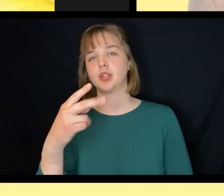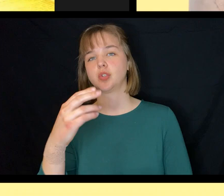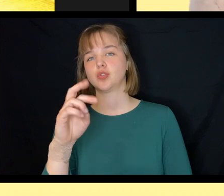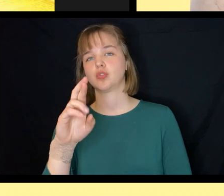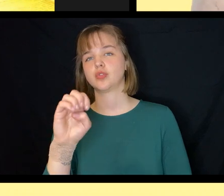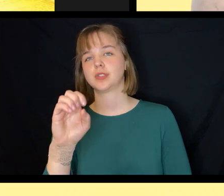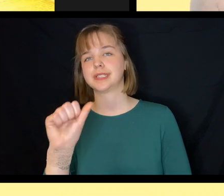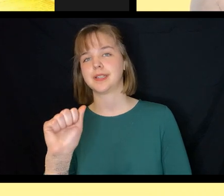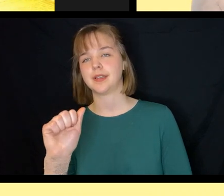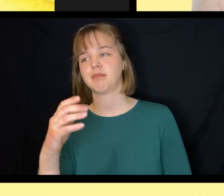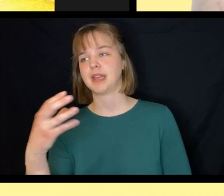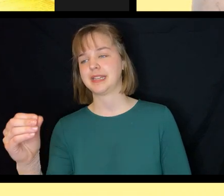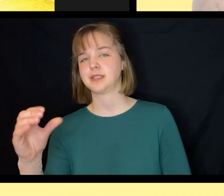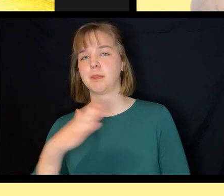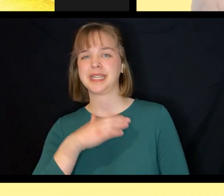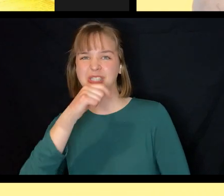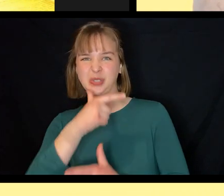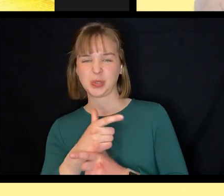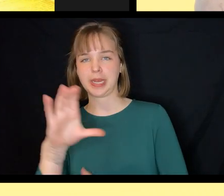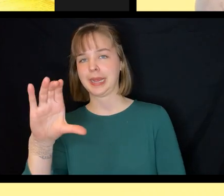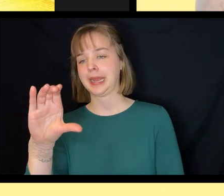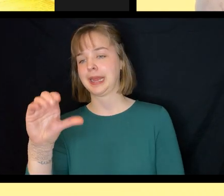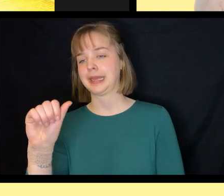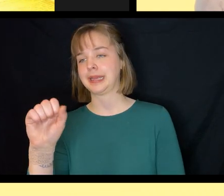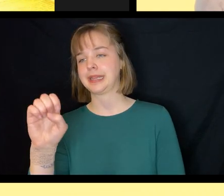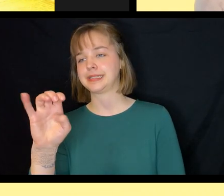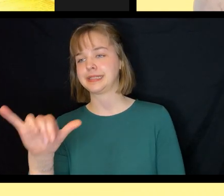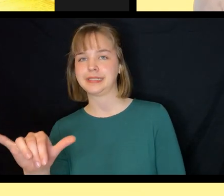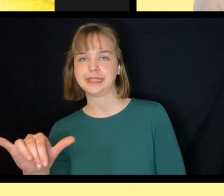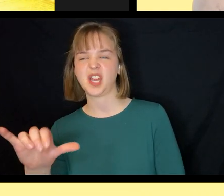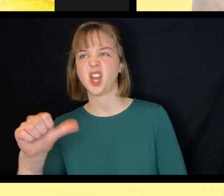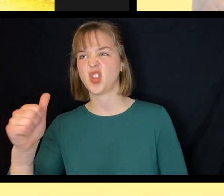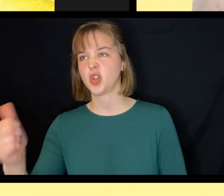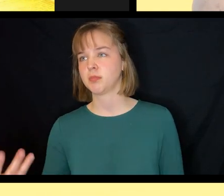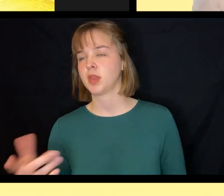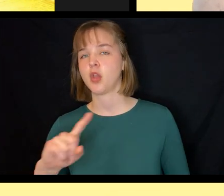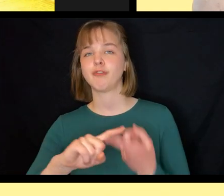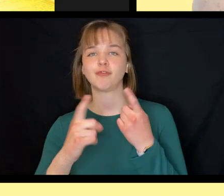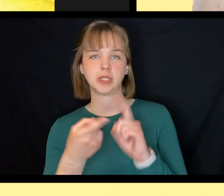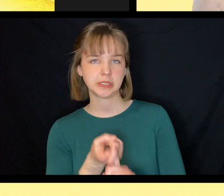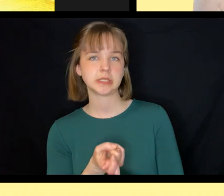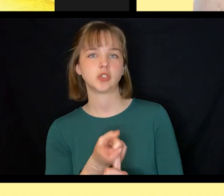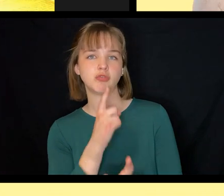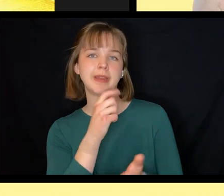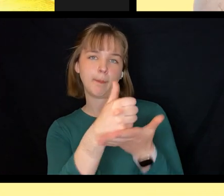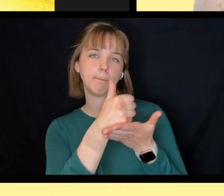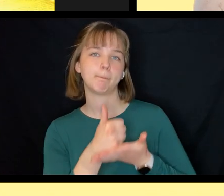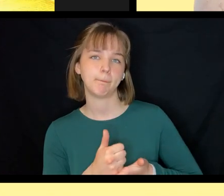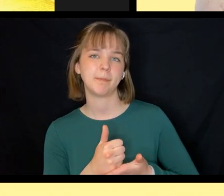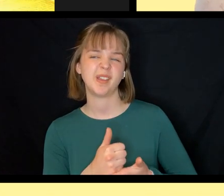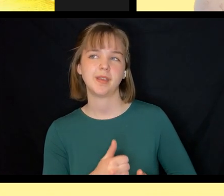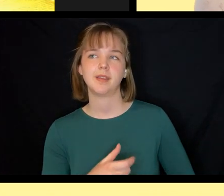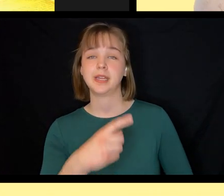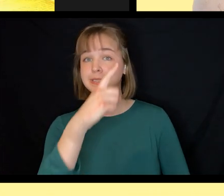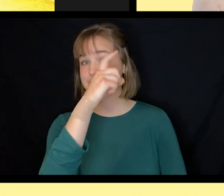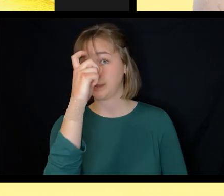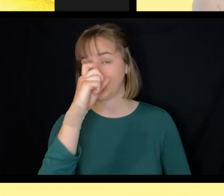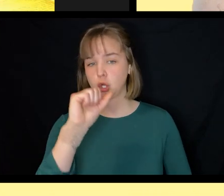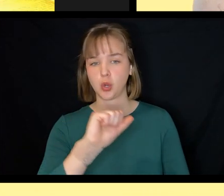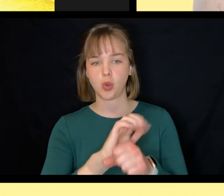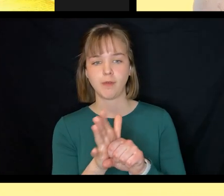Teresa Shattuck, and my sister Casey Shattuck, definitely deserve a ton of credit. And then friends from back home, they're like in the